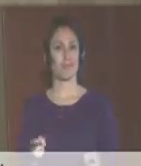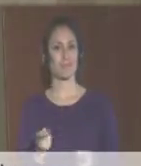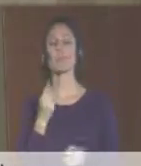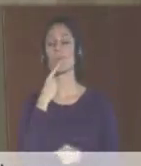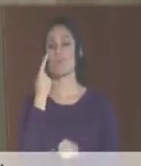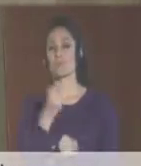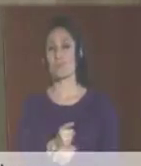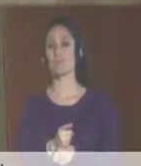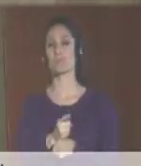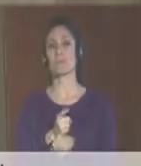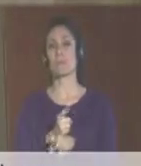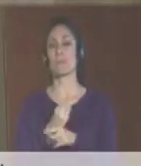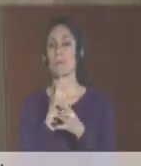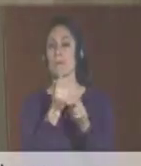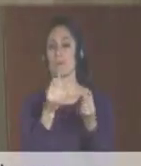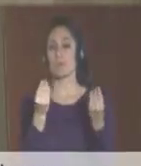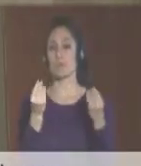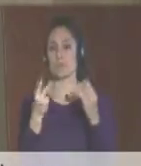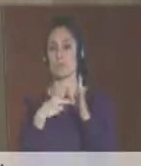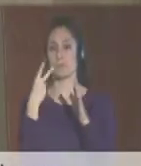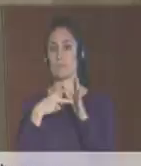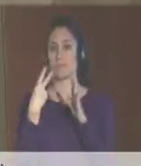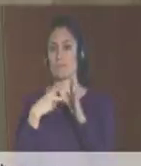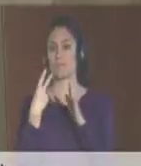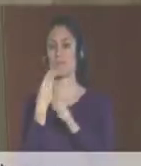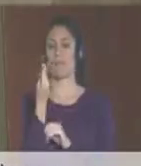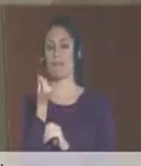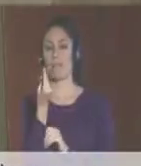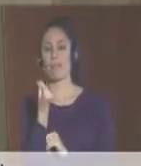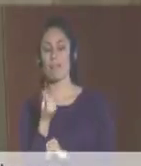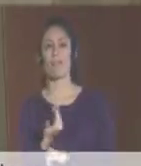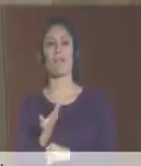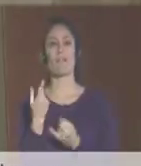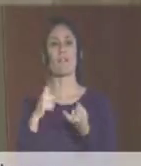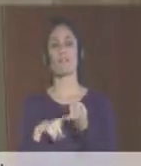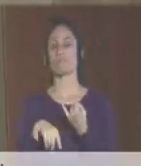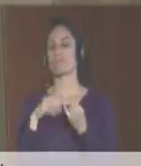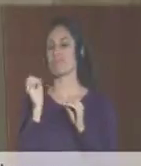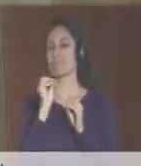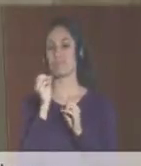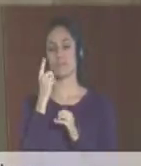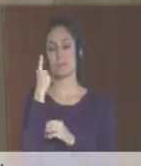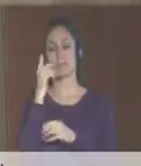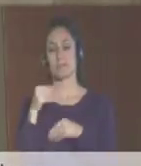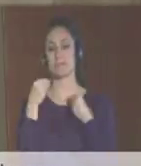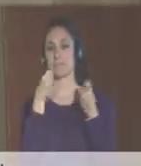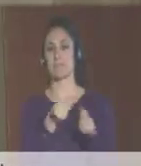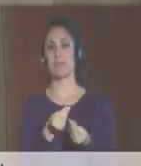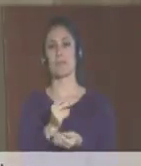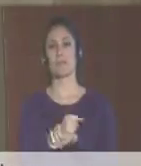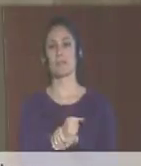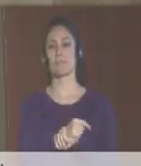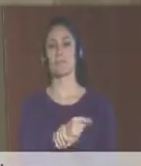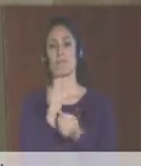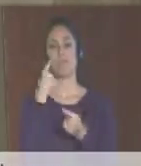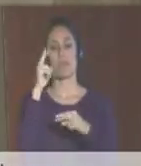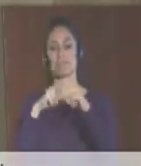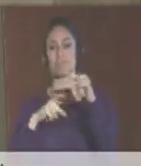A lot of the time, credit lines or the funds that have been offered for